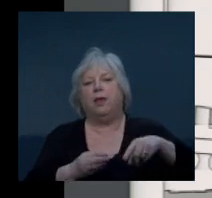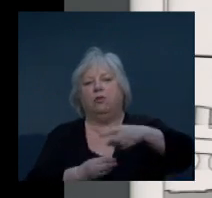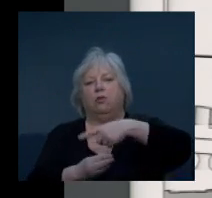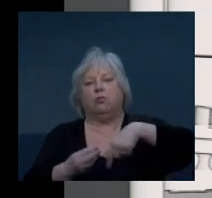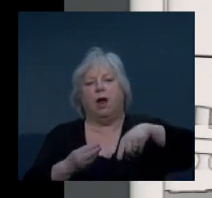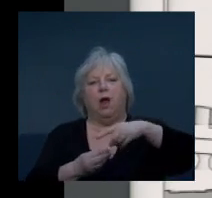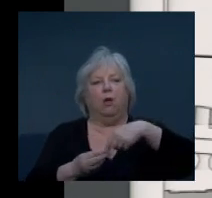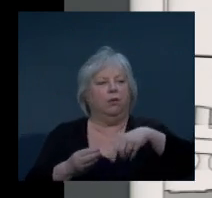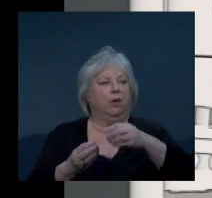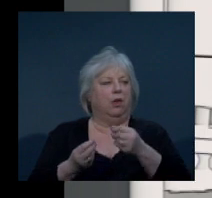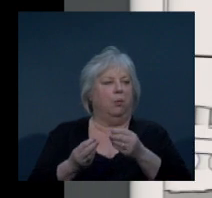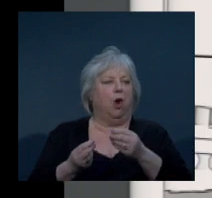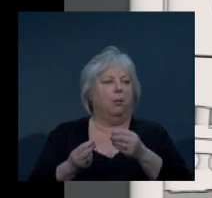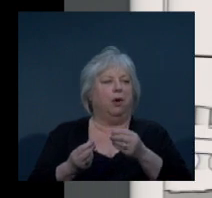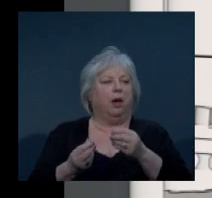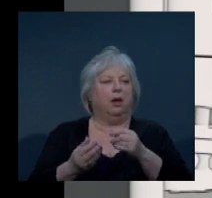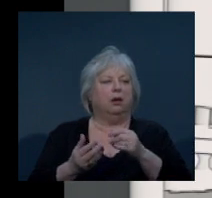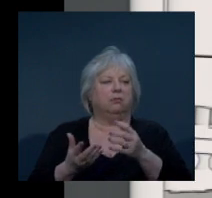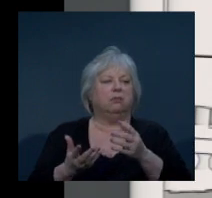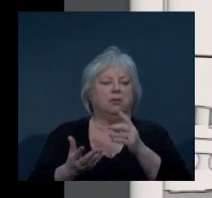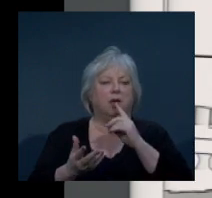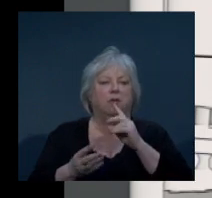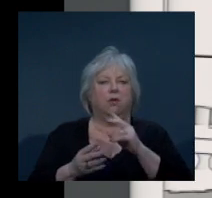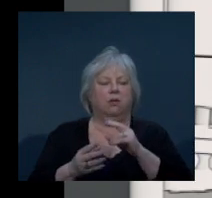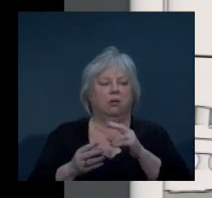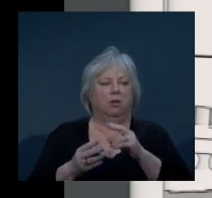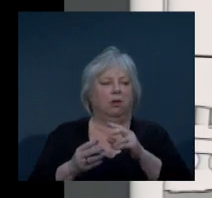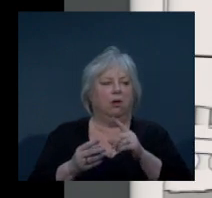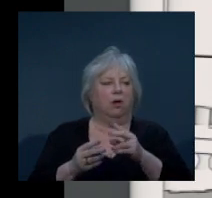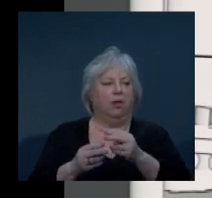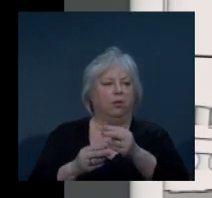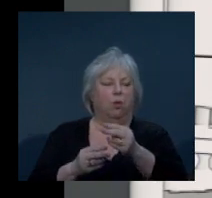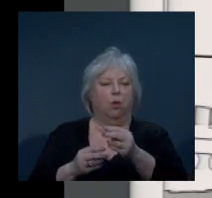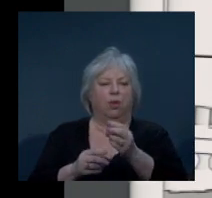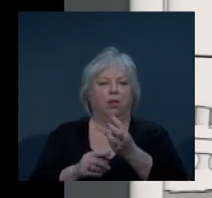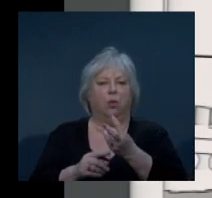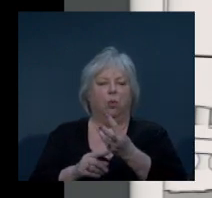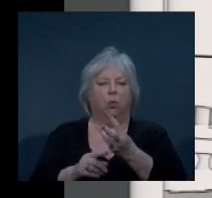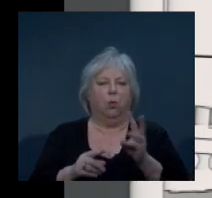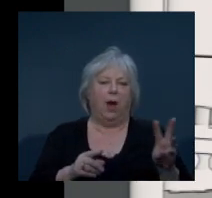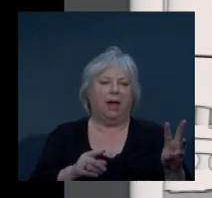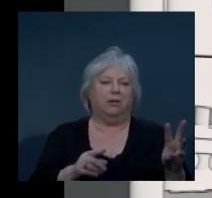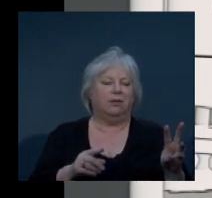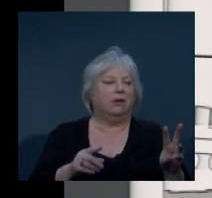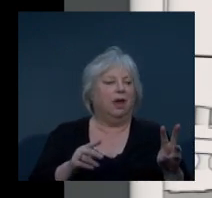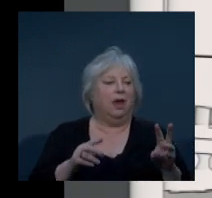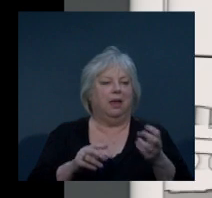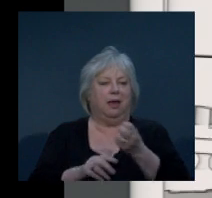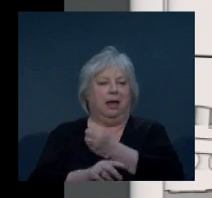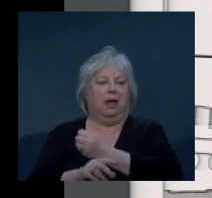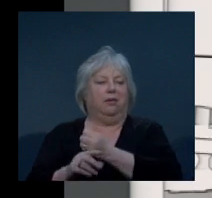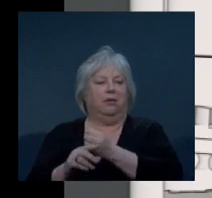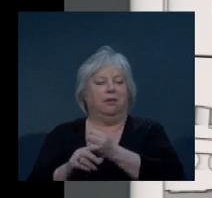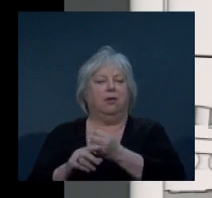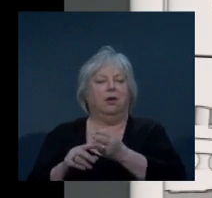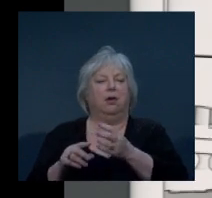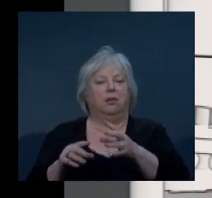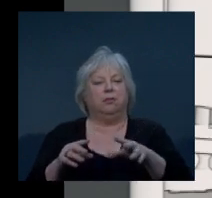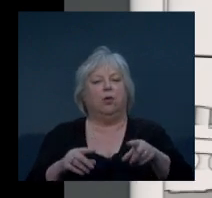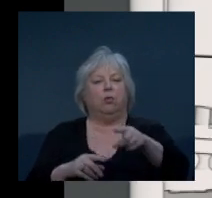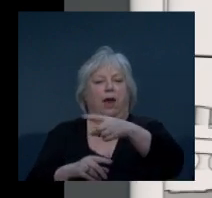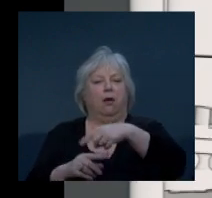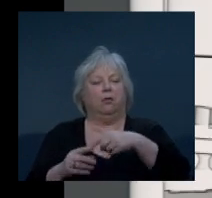surround the property. It's on the north, it's on the west, and the east across the street.